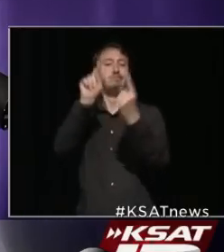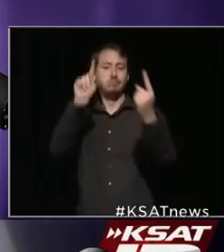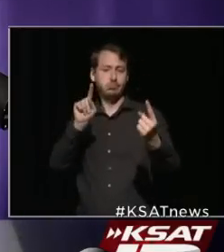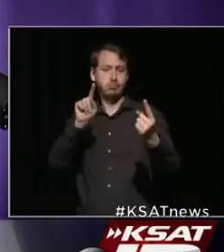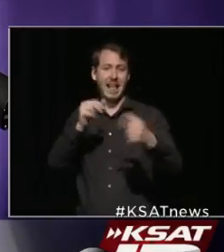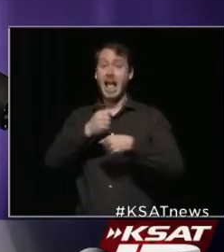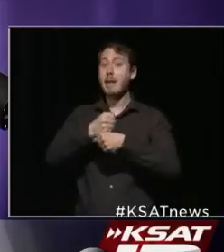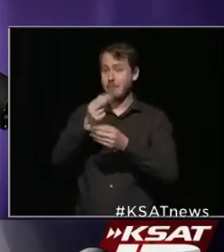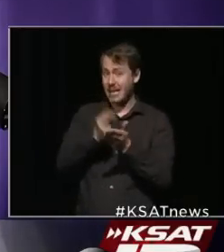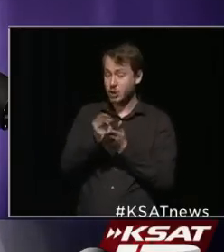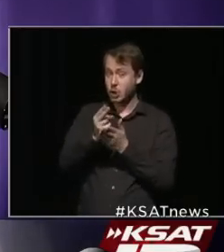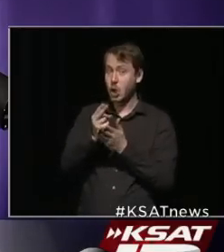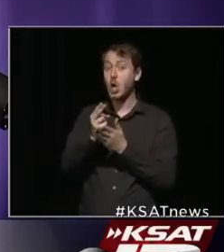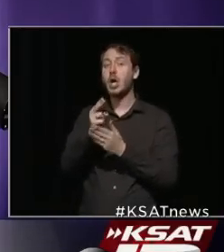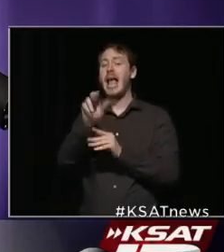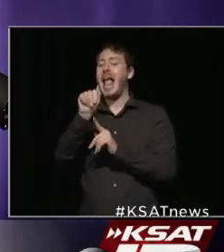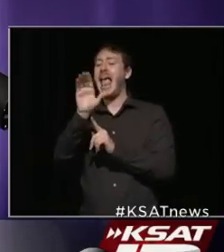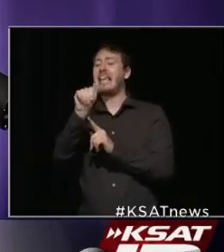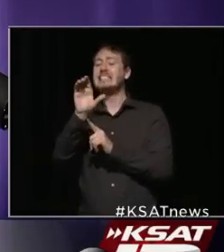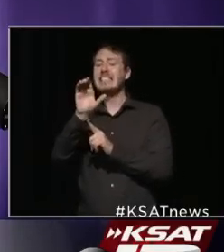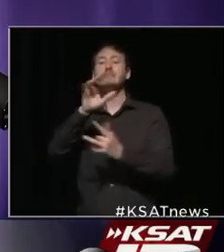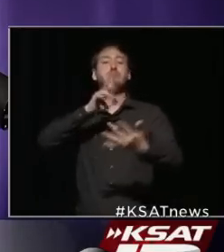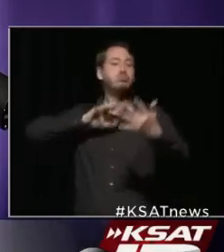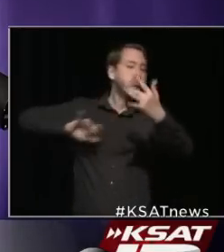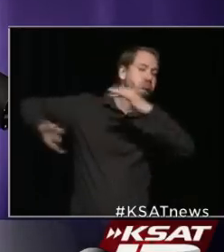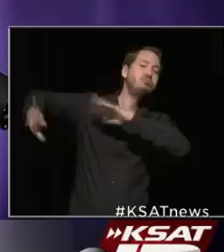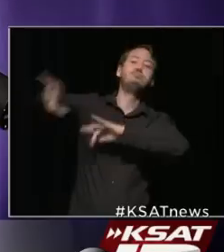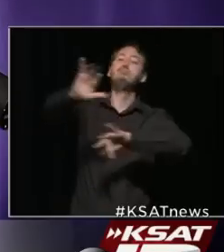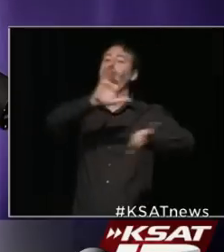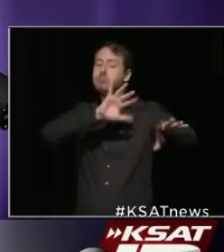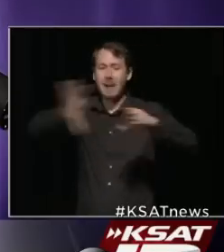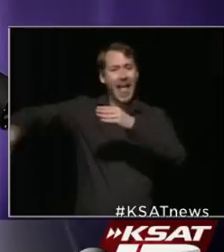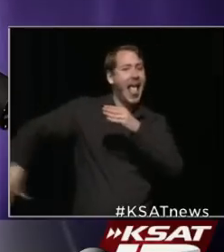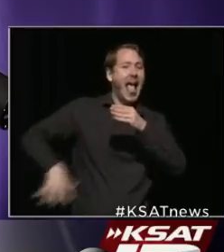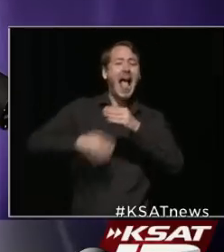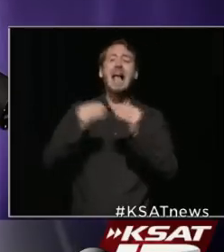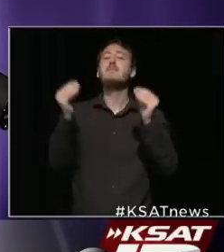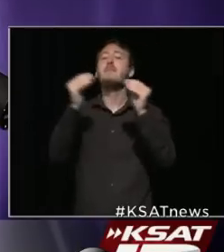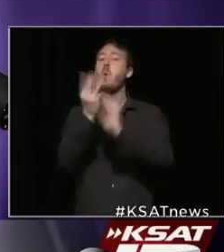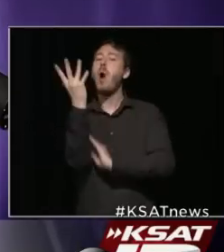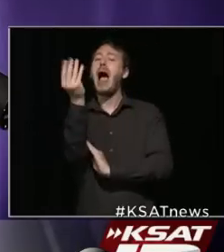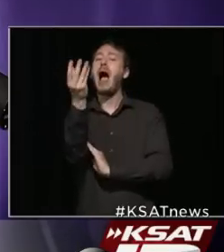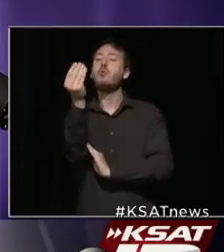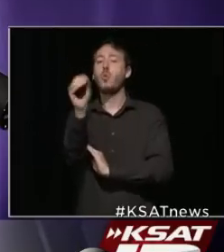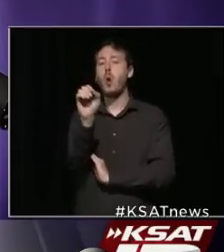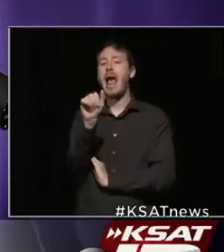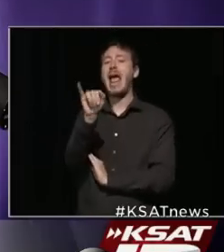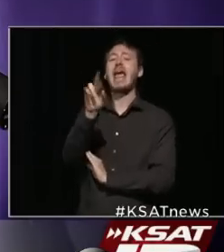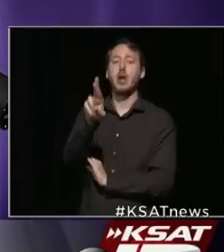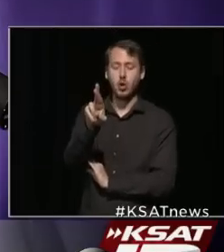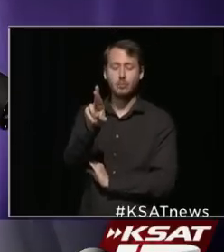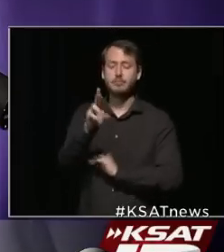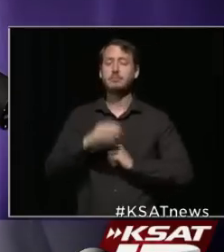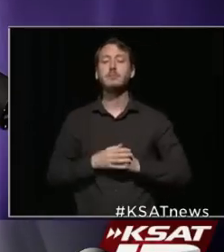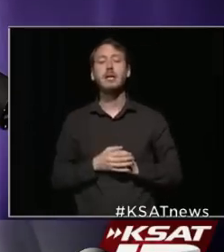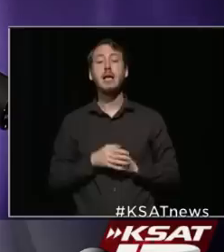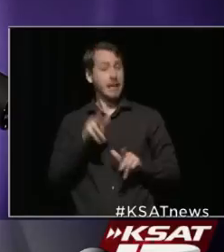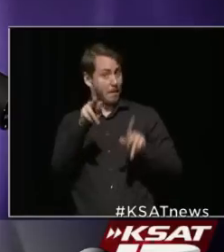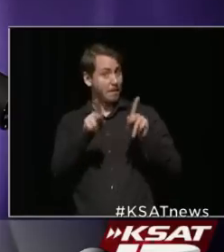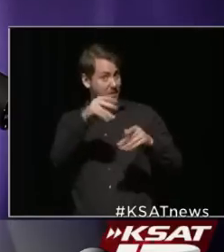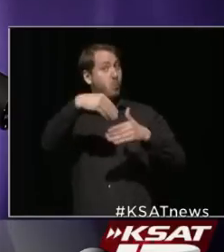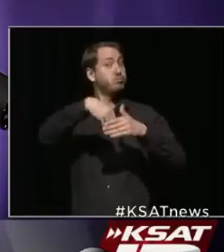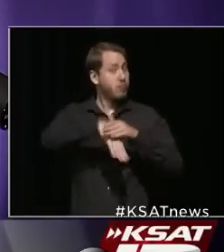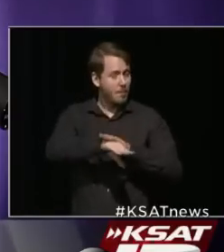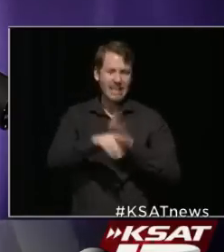ventilation systems operate properly and increase circulation of outdoor air as much as possible. Require the patrons to wear a face